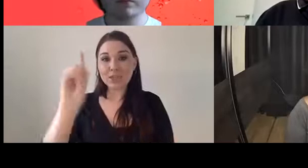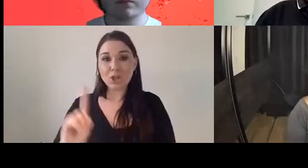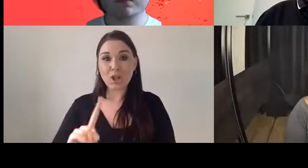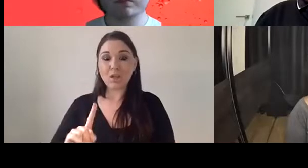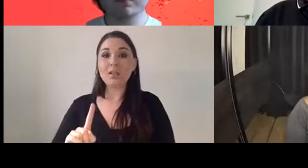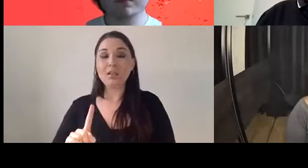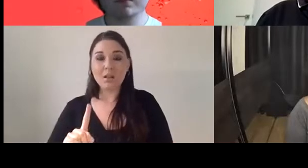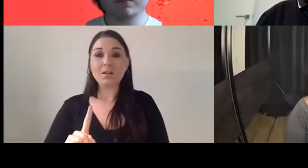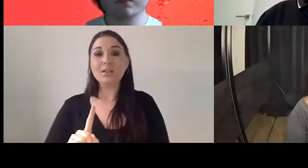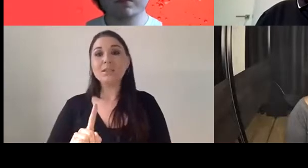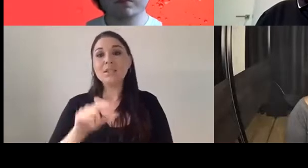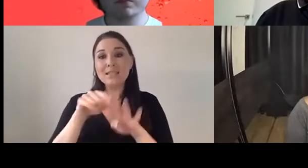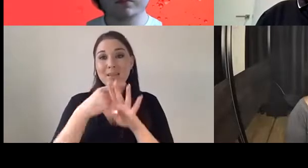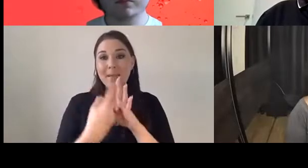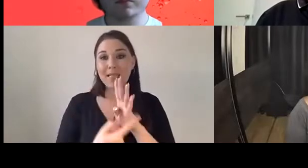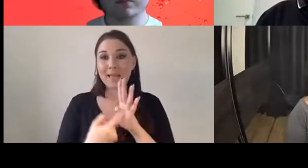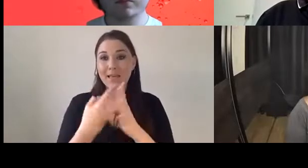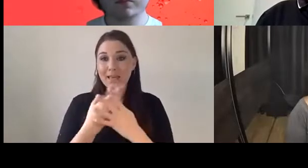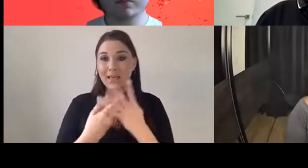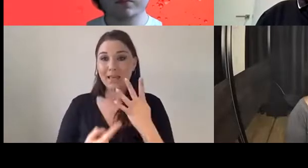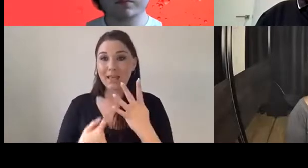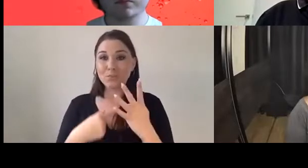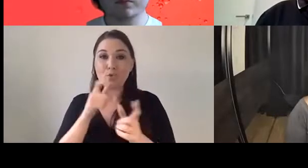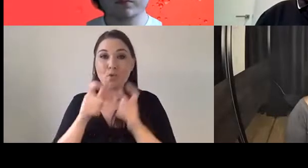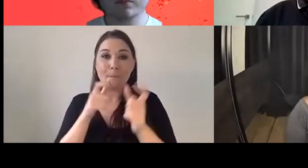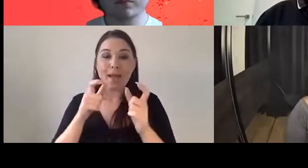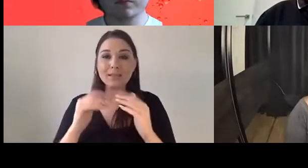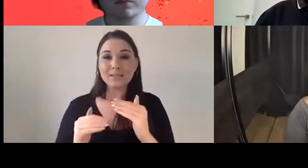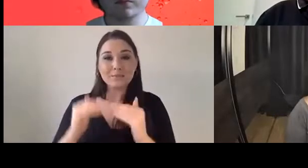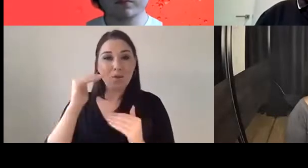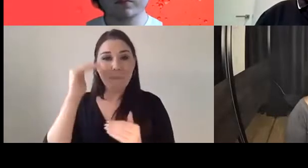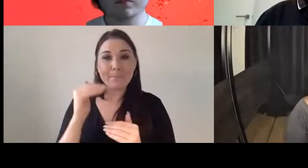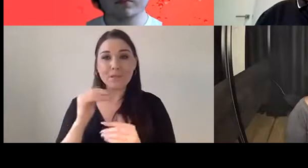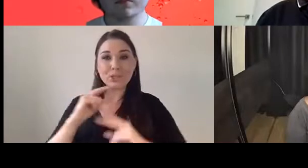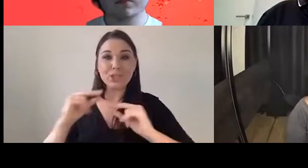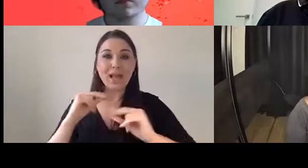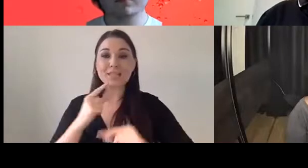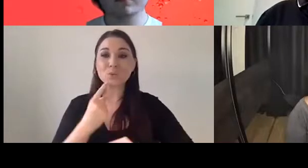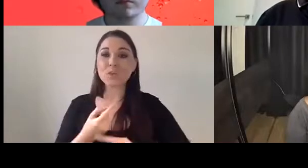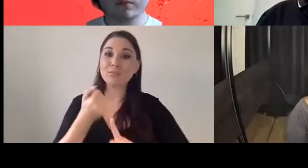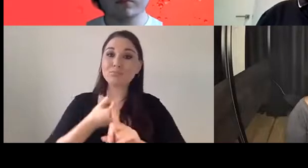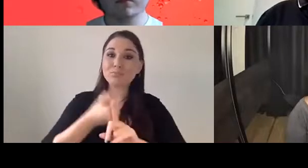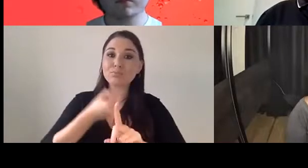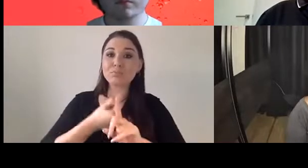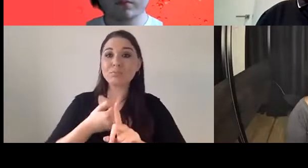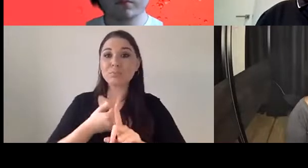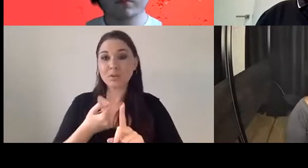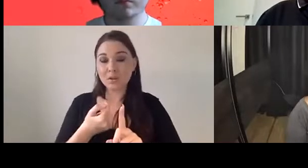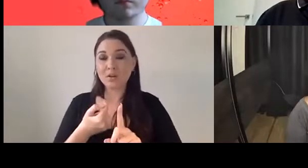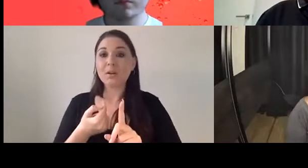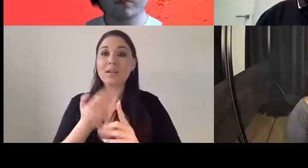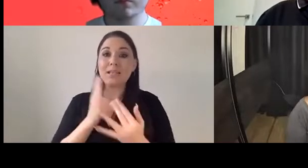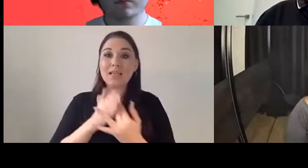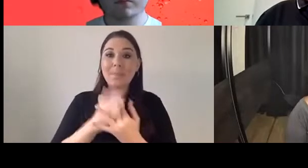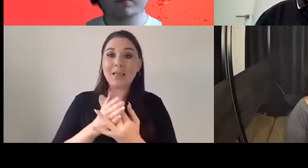from somebody, it was a bit further up in the chat, basically saying that they're trying to champion accessibility, but they're told by their